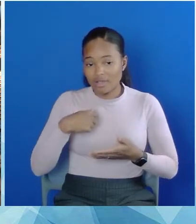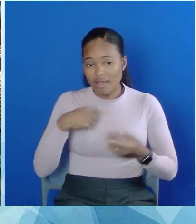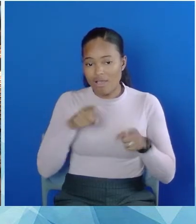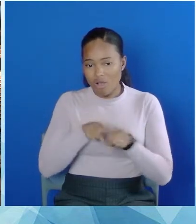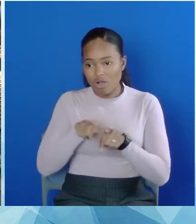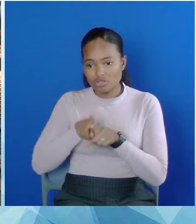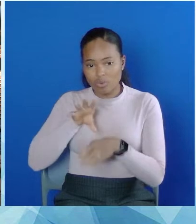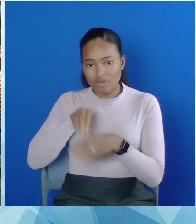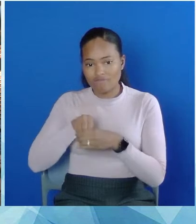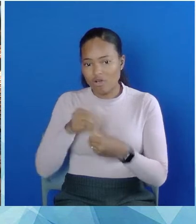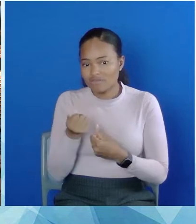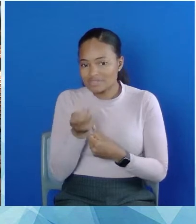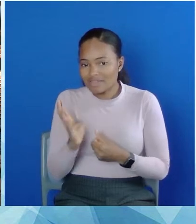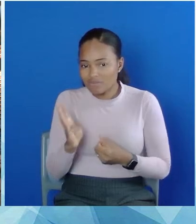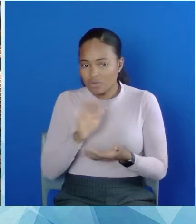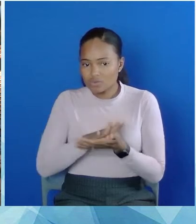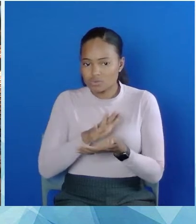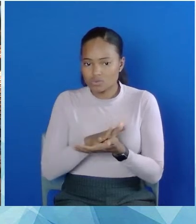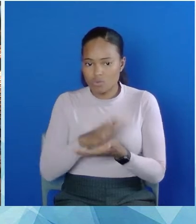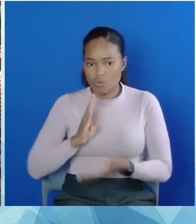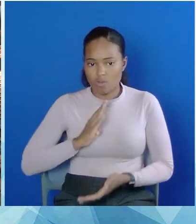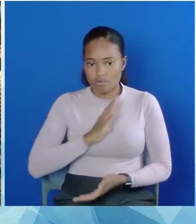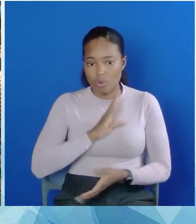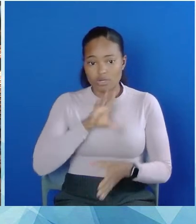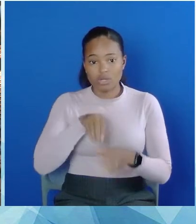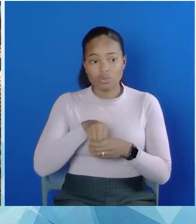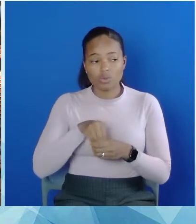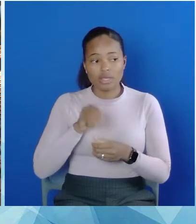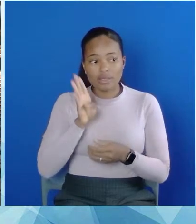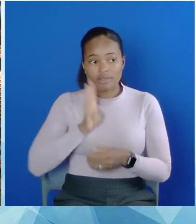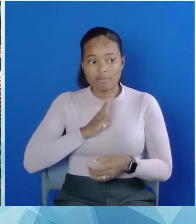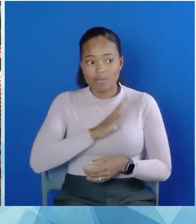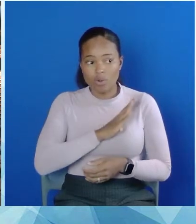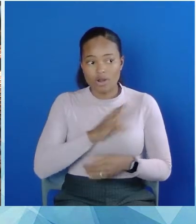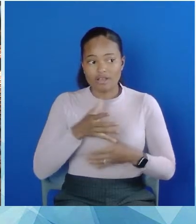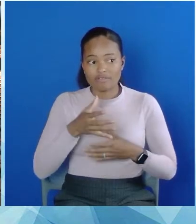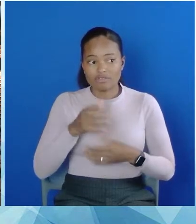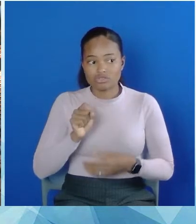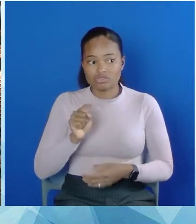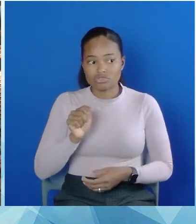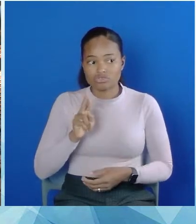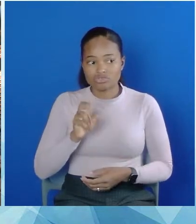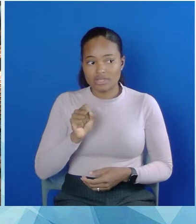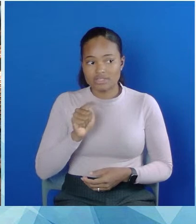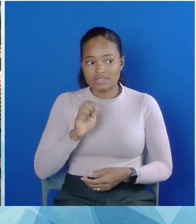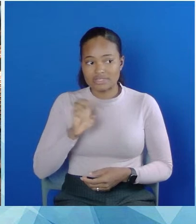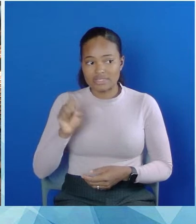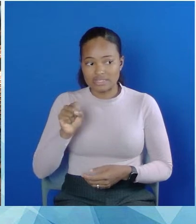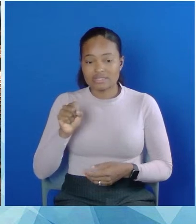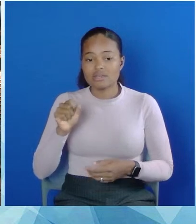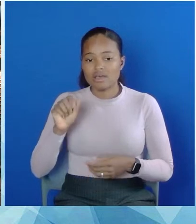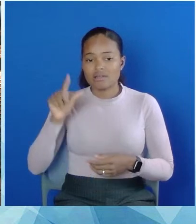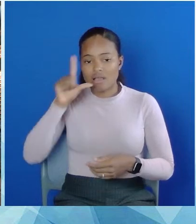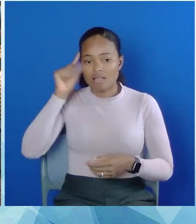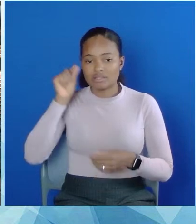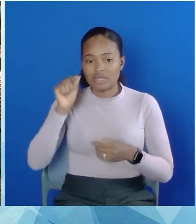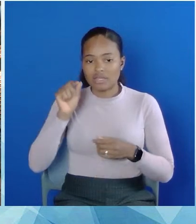several school boards, including the Board of Trustees at Gallaudet University.